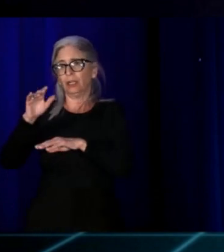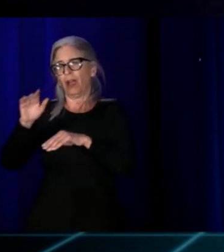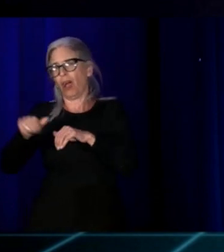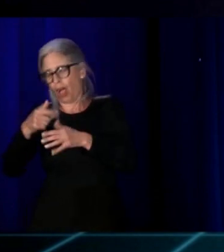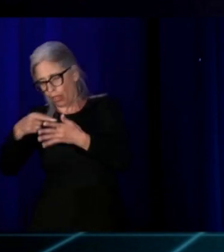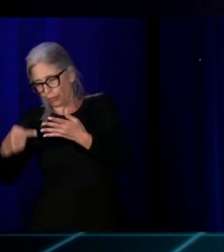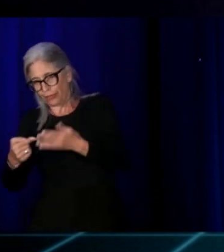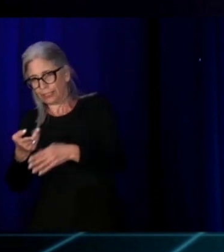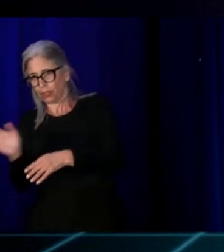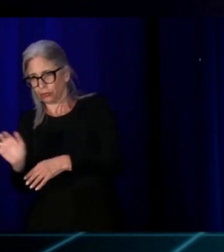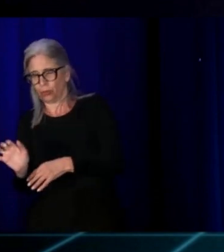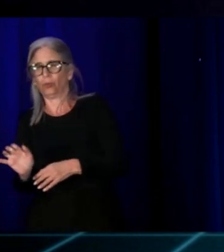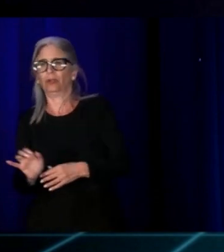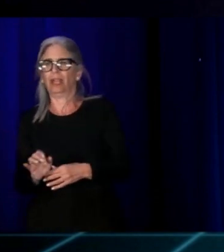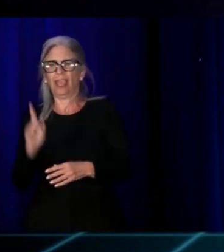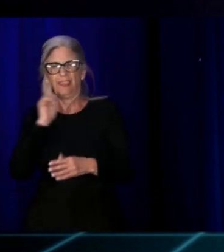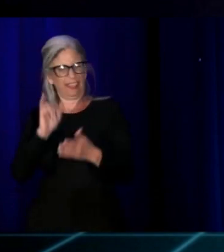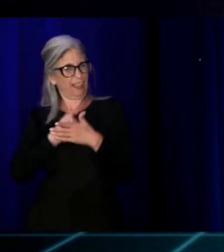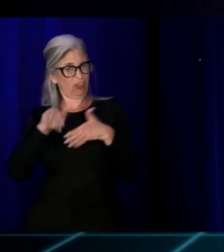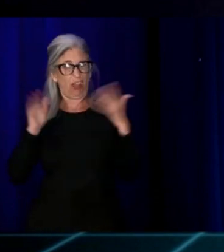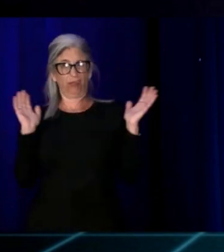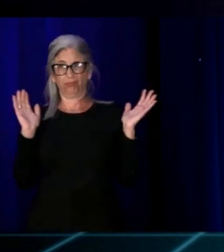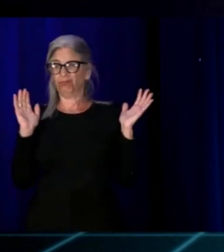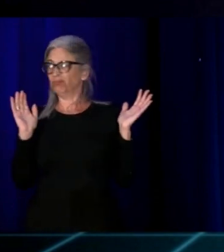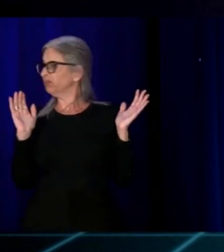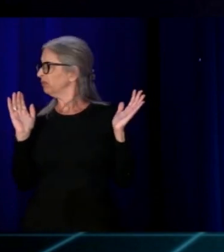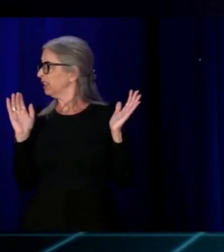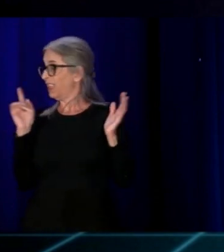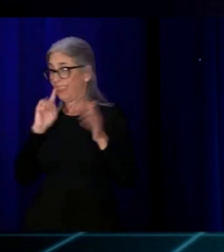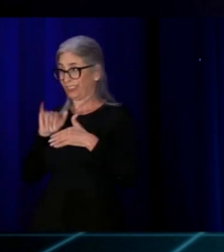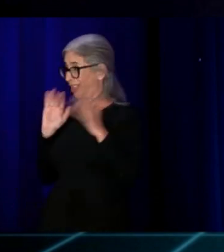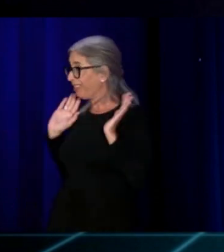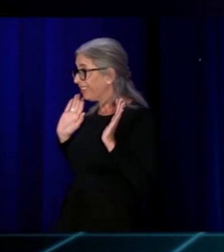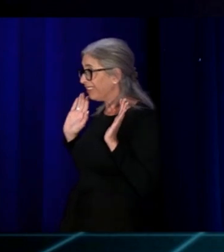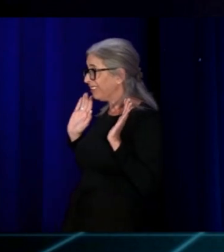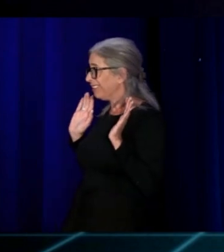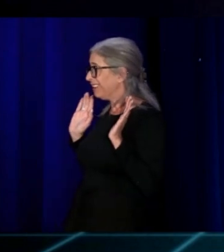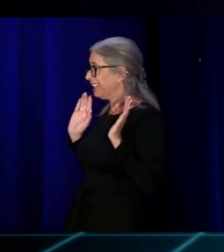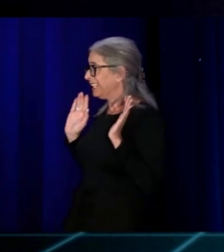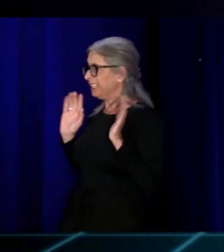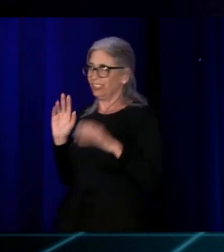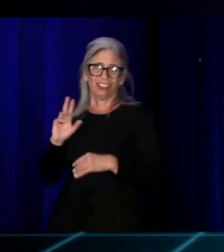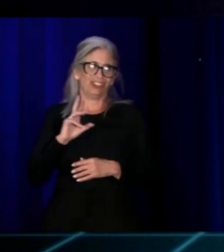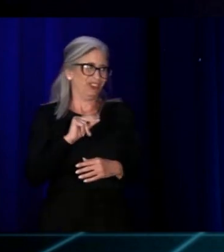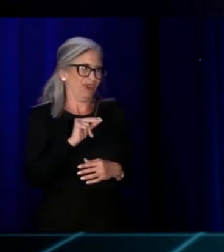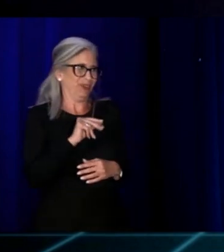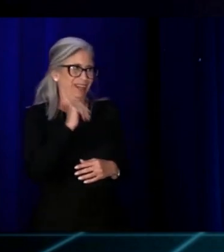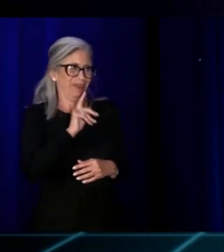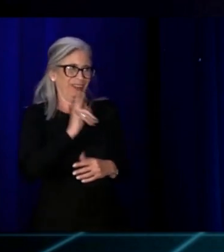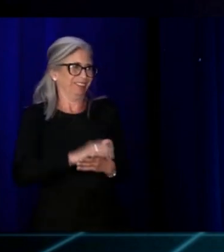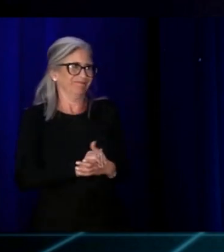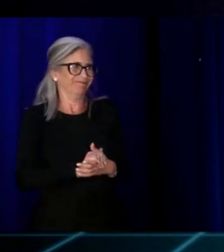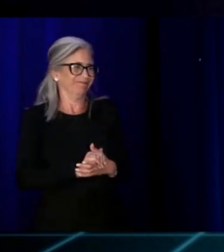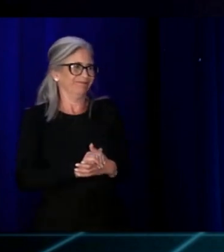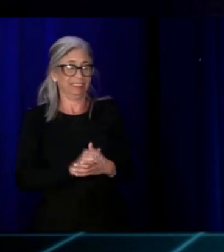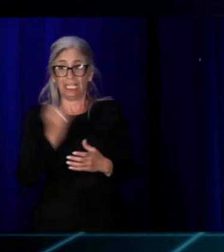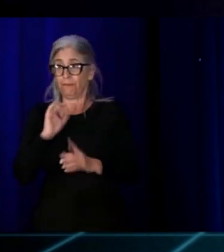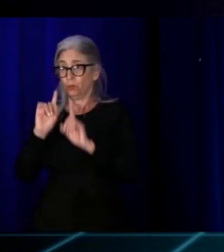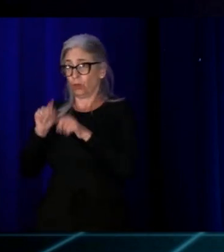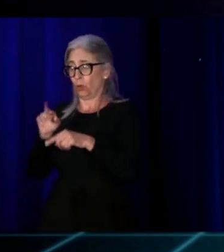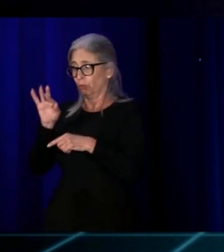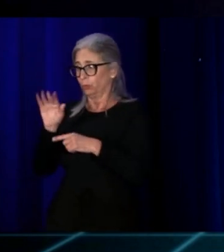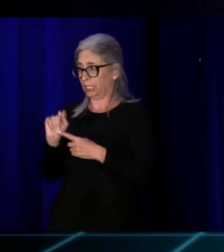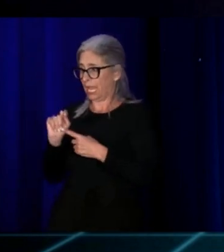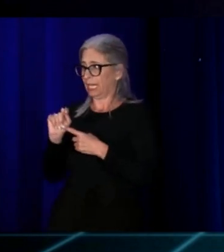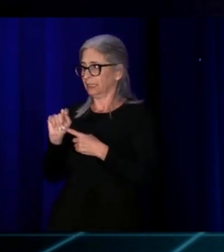I think that's it. I think that's how you Is that it? no, actually. So if you go to the React docs,